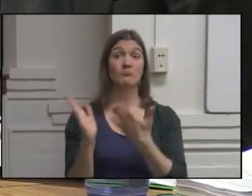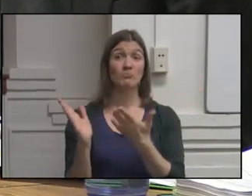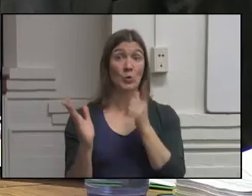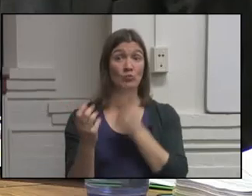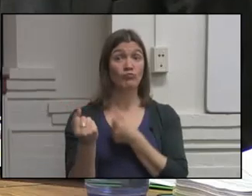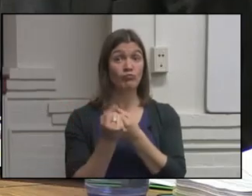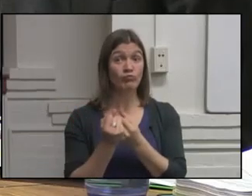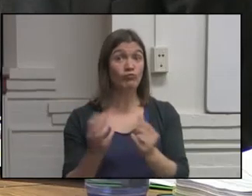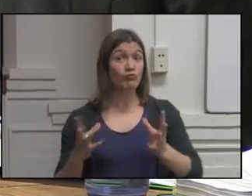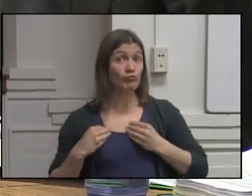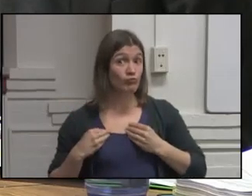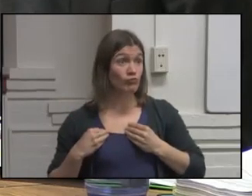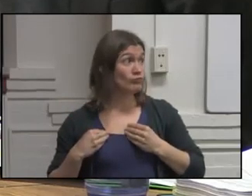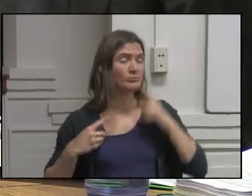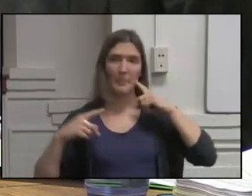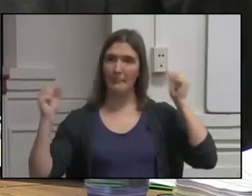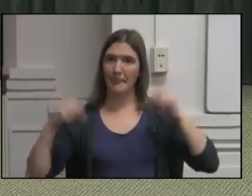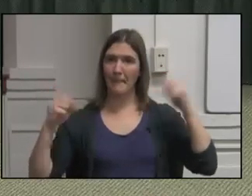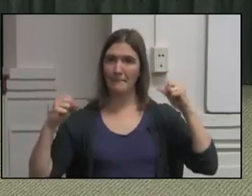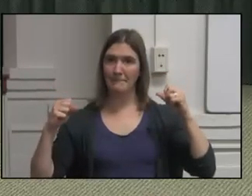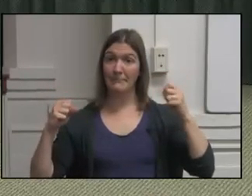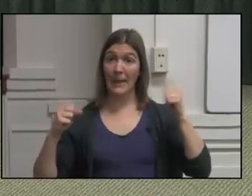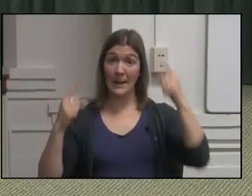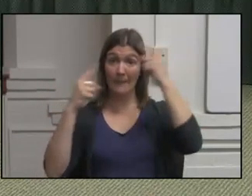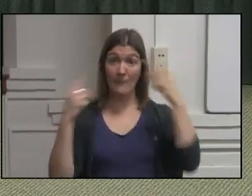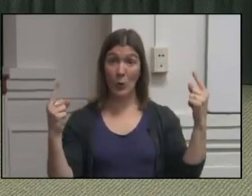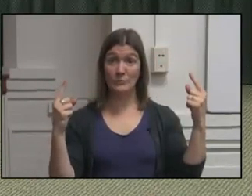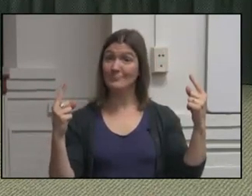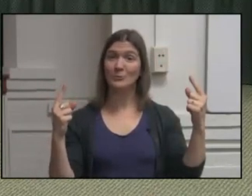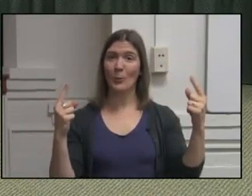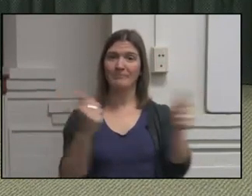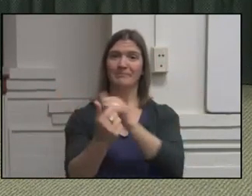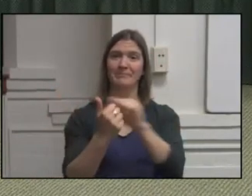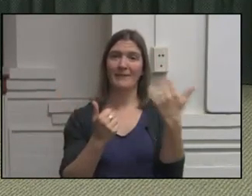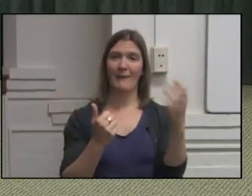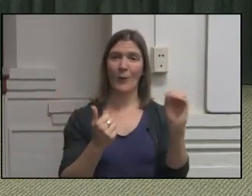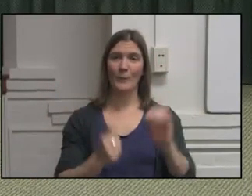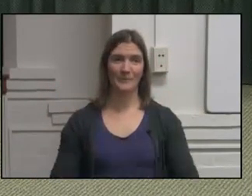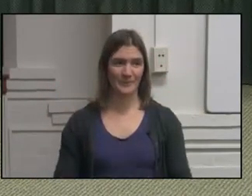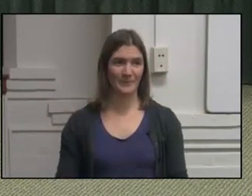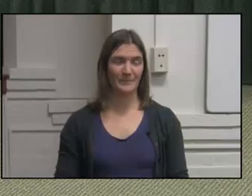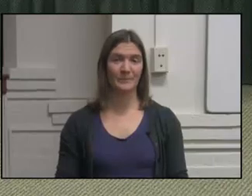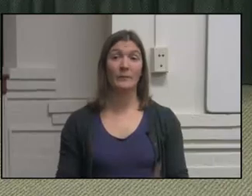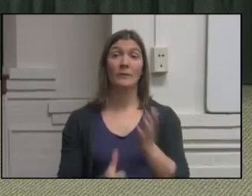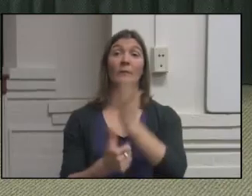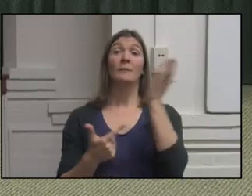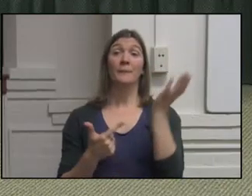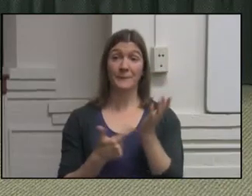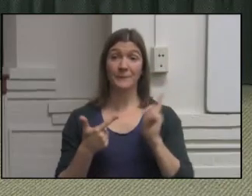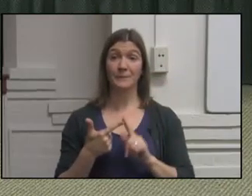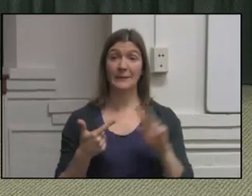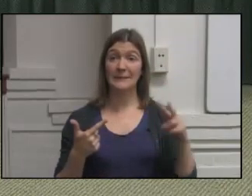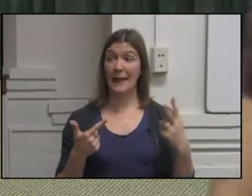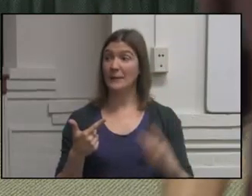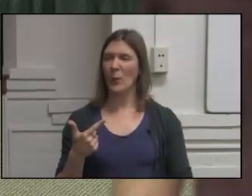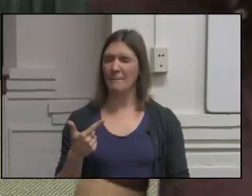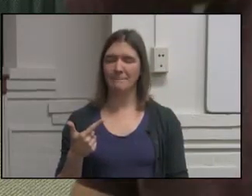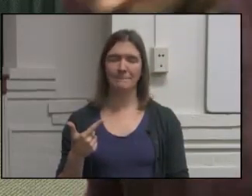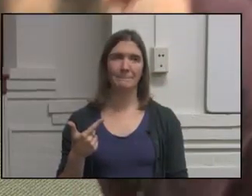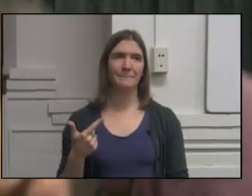All those in favor of that motion? Aye. Aye. Any opposed? Motion carries. All right, we've